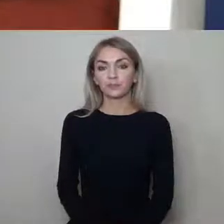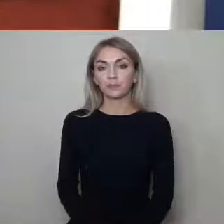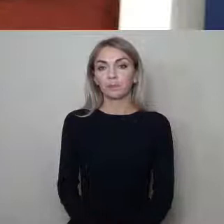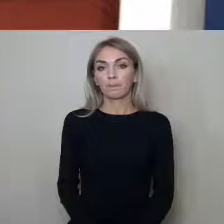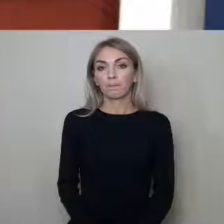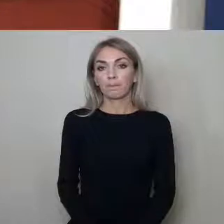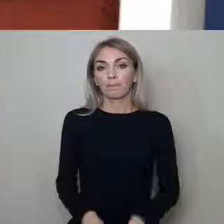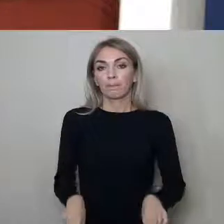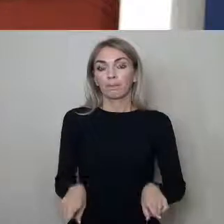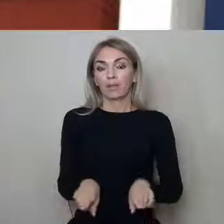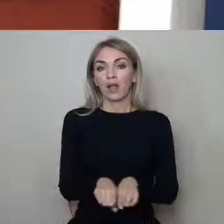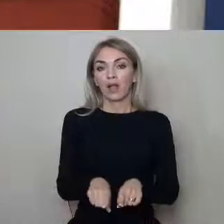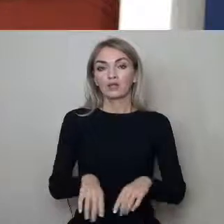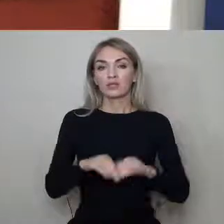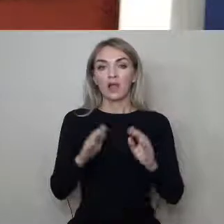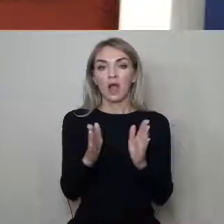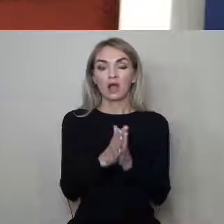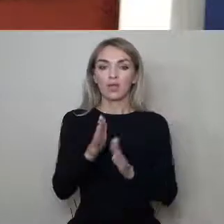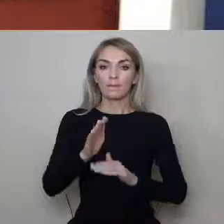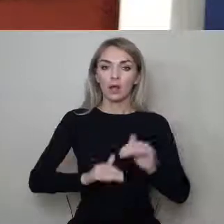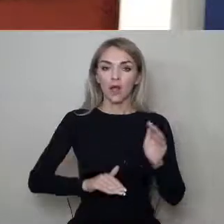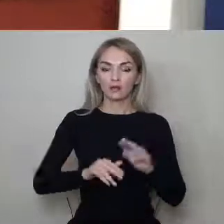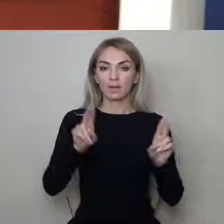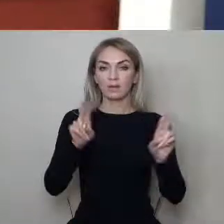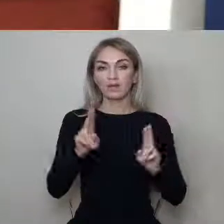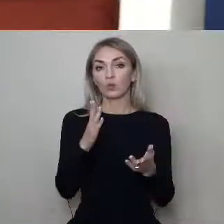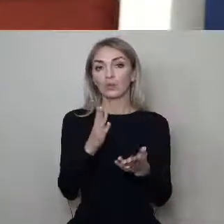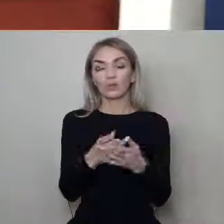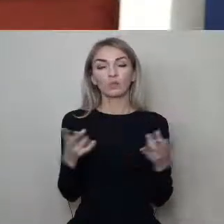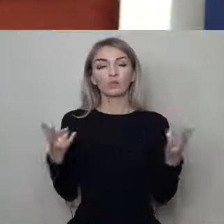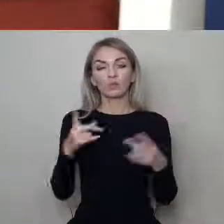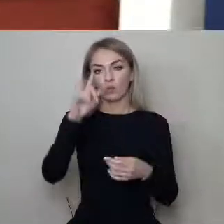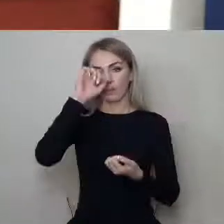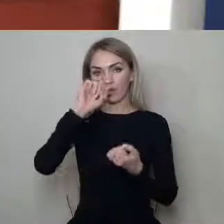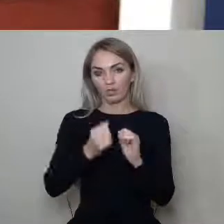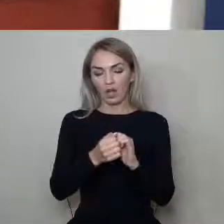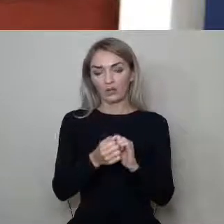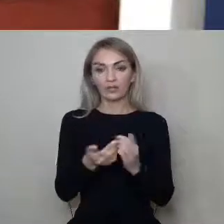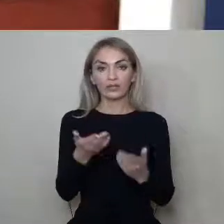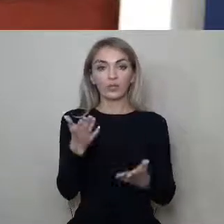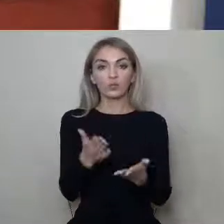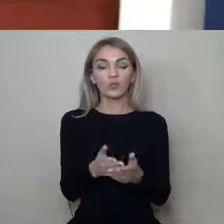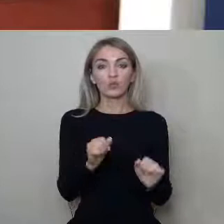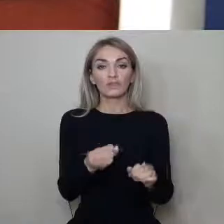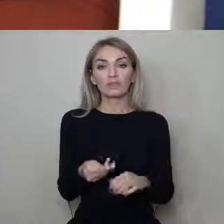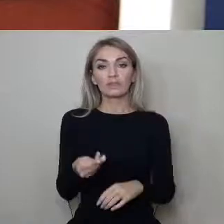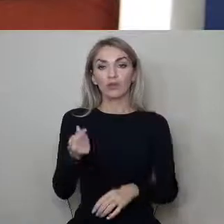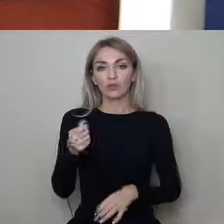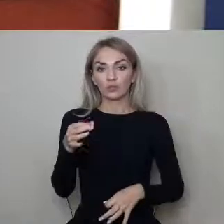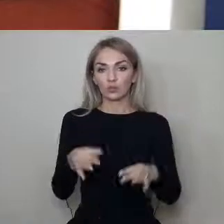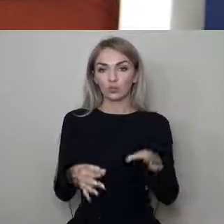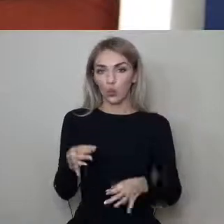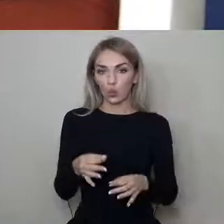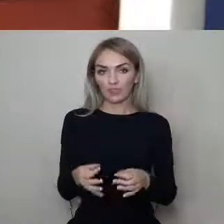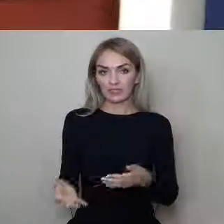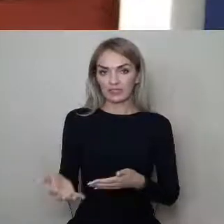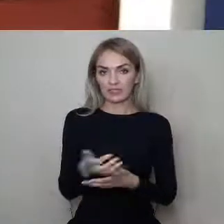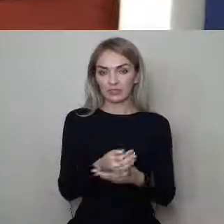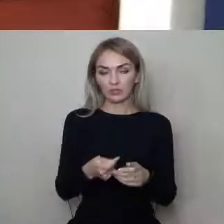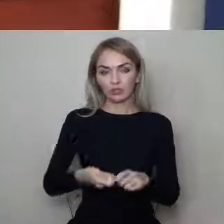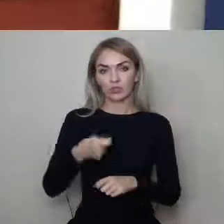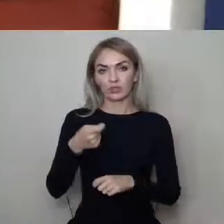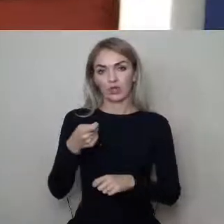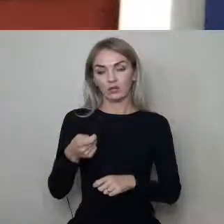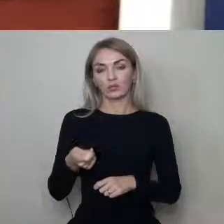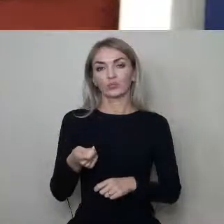fee that was to be incurred when submitting the case. If you have a chance, if you can afford paying the